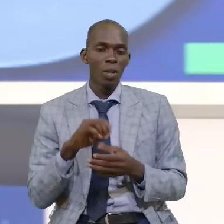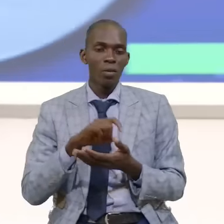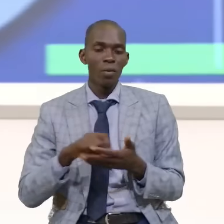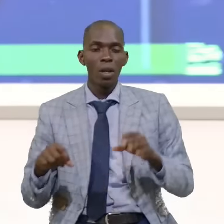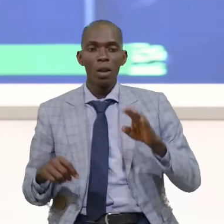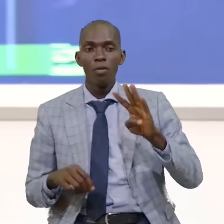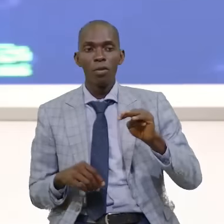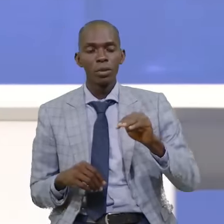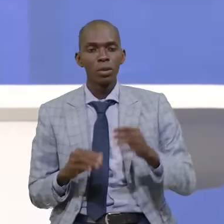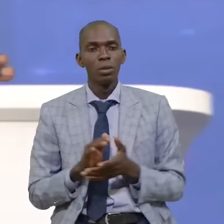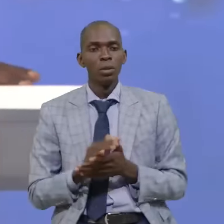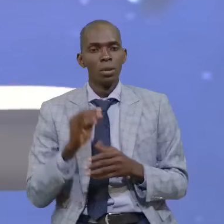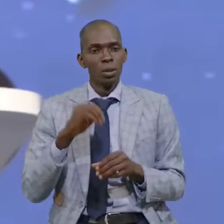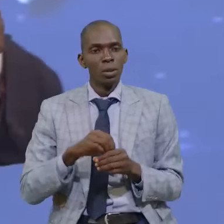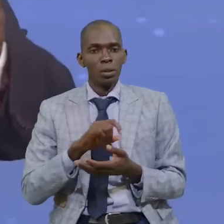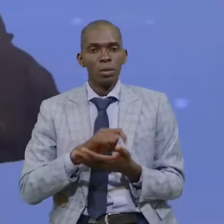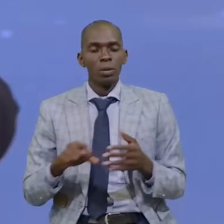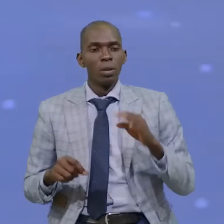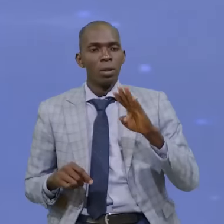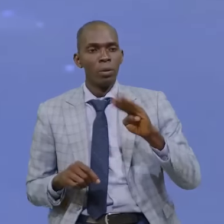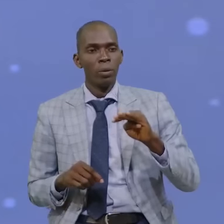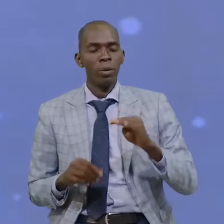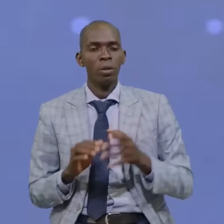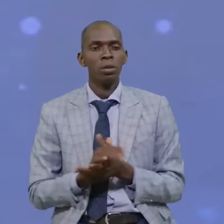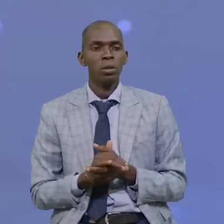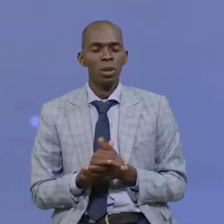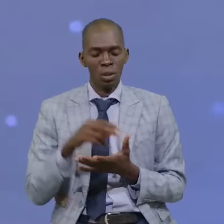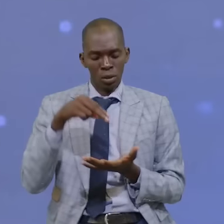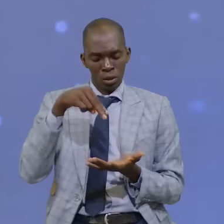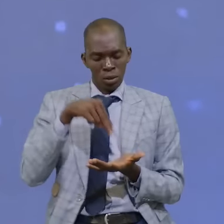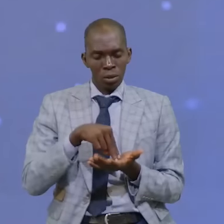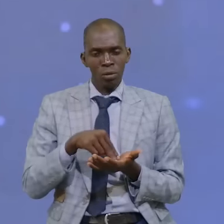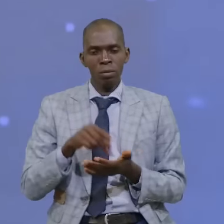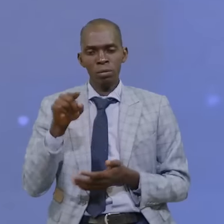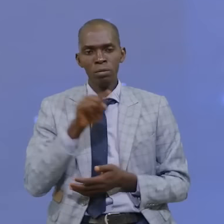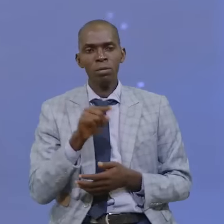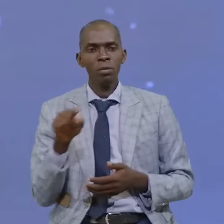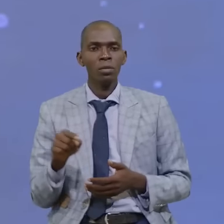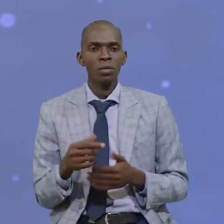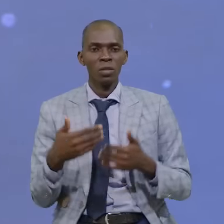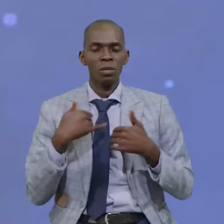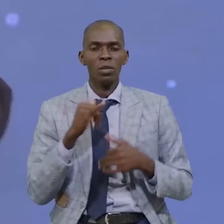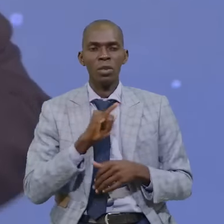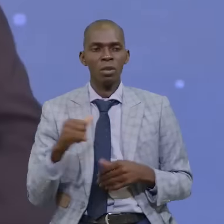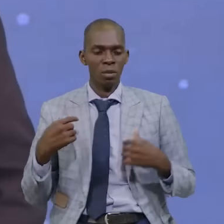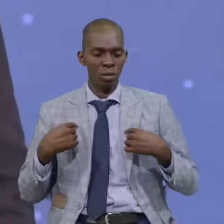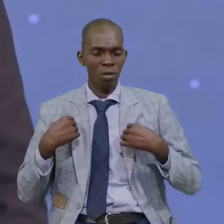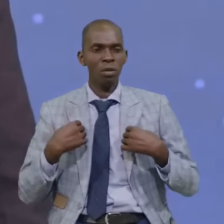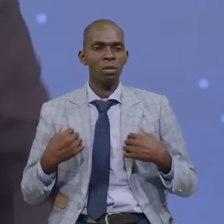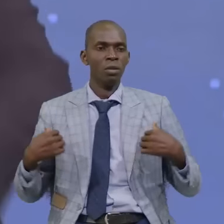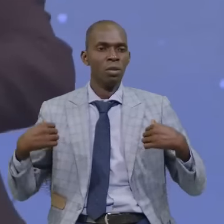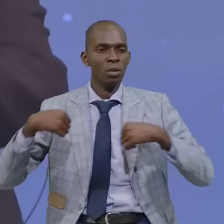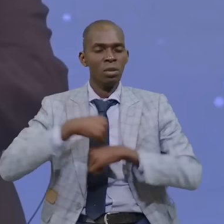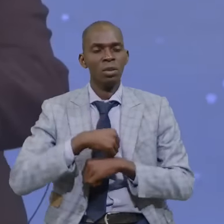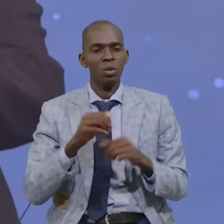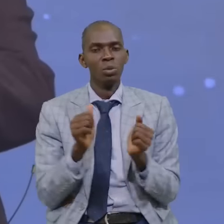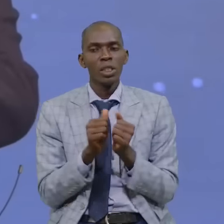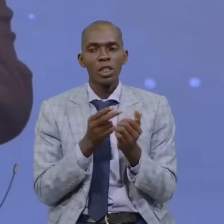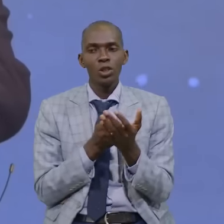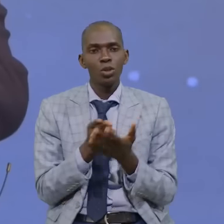verse 14, stand therefore, having your loins girt about with truth,